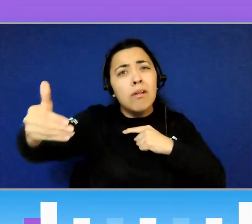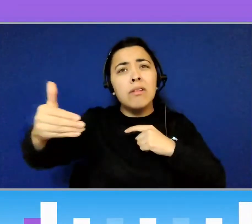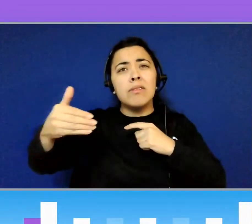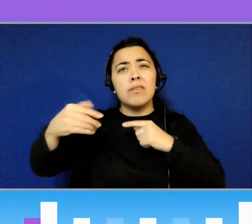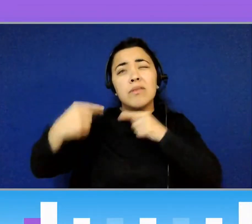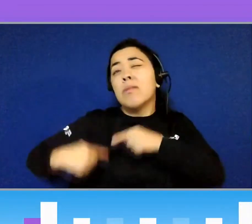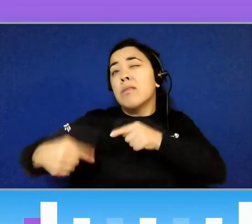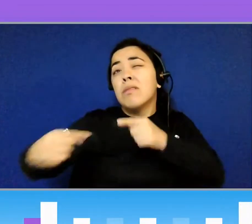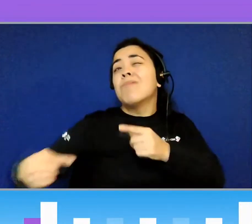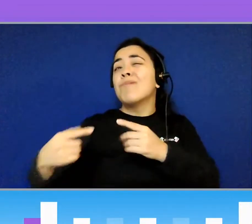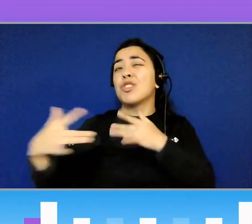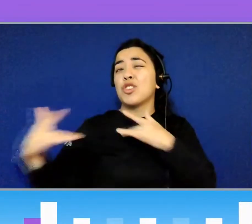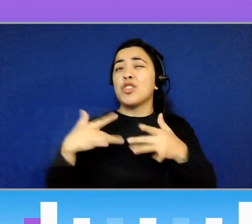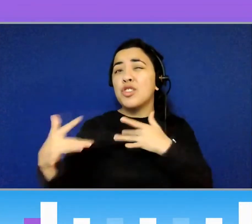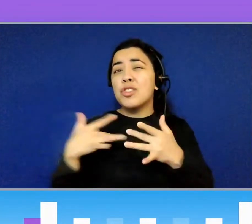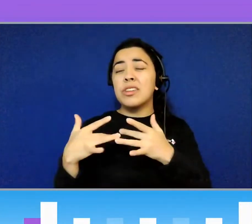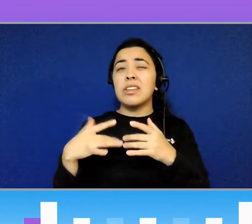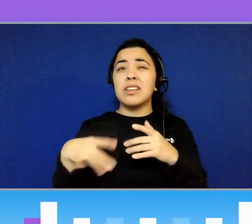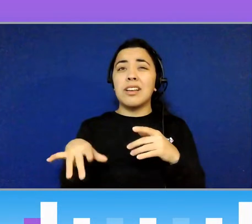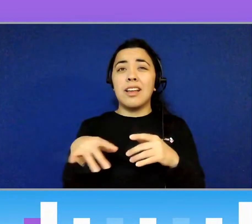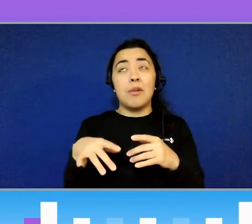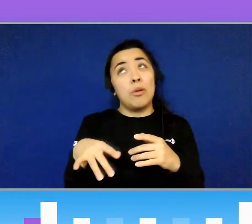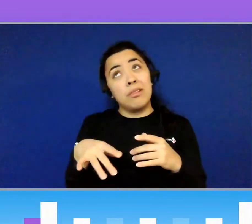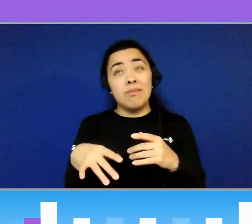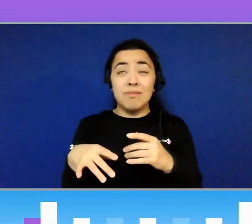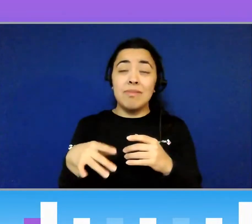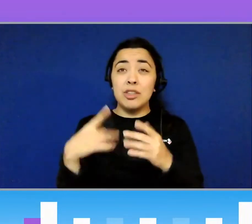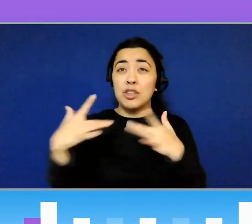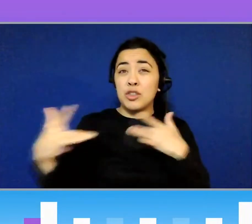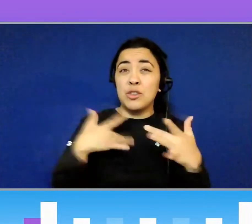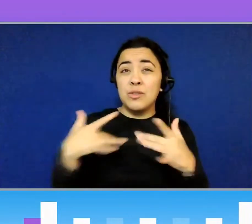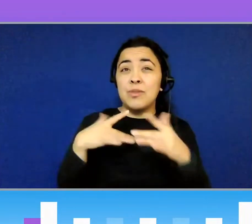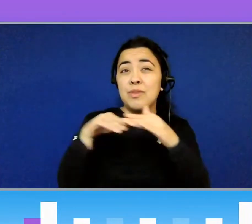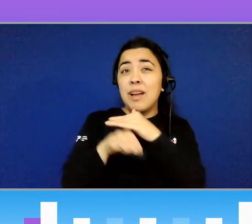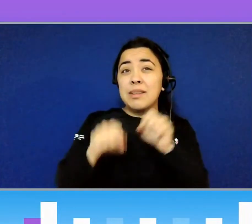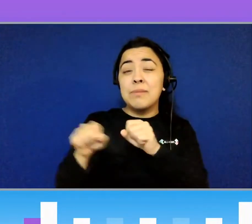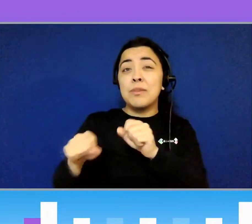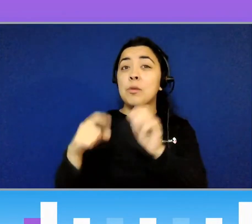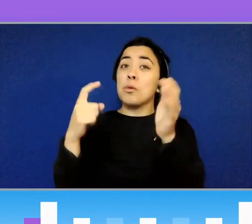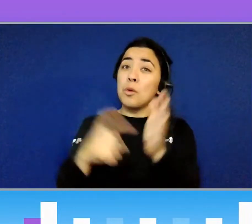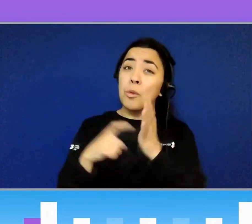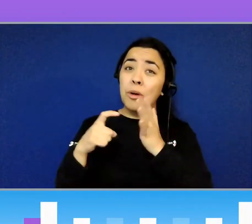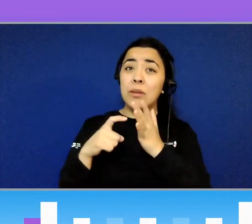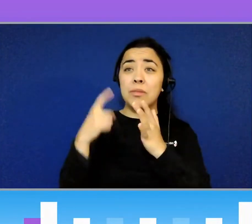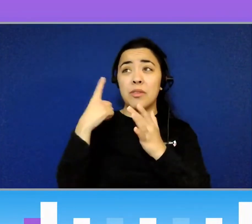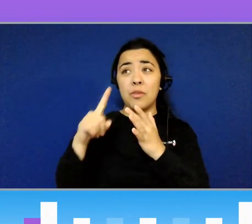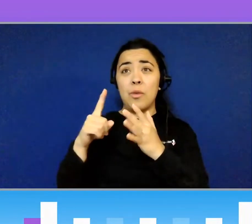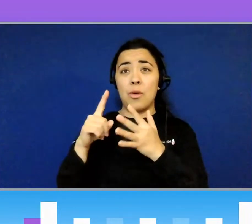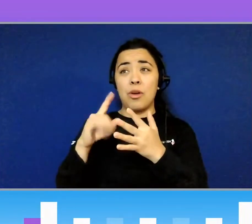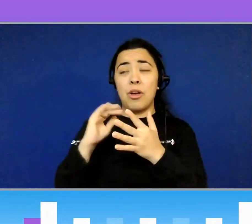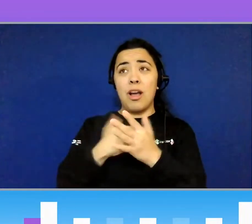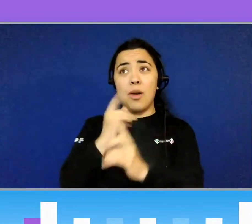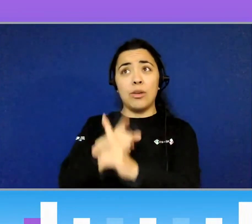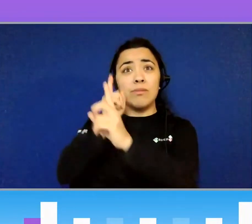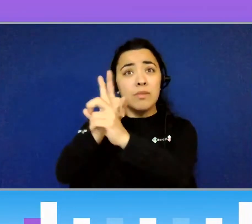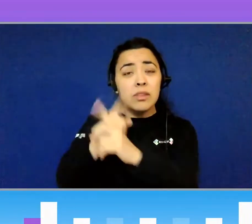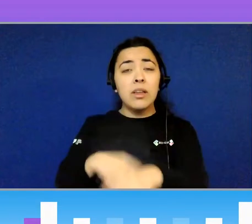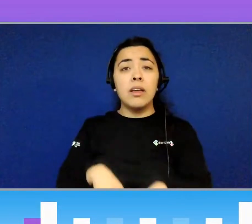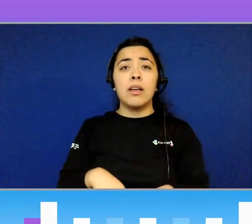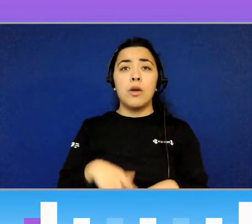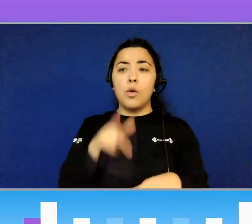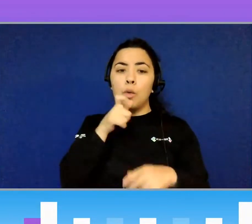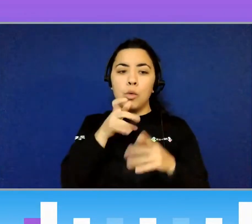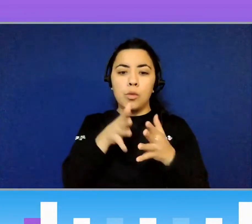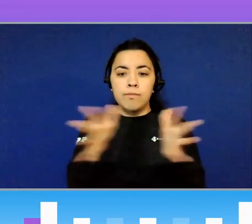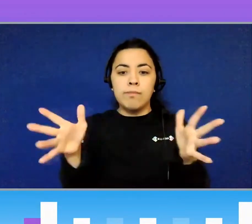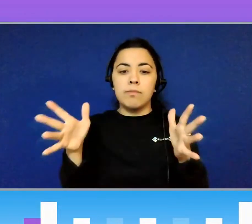concerning and really hot topics concerning, for example, the accessibility requirements of the directive, the scope of the